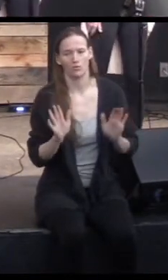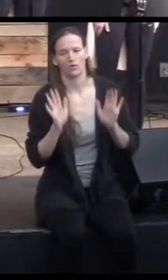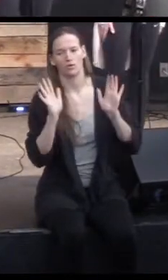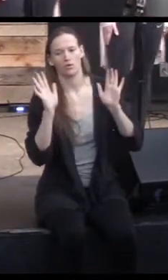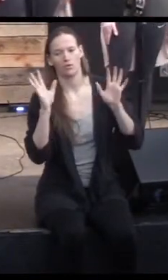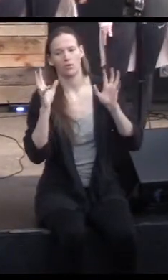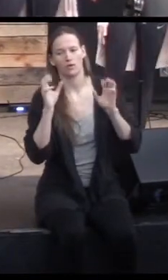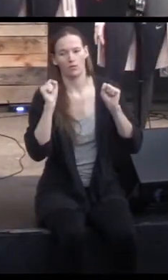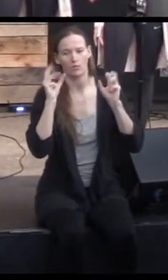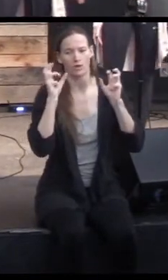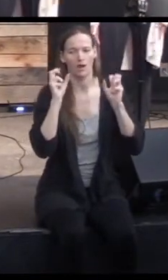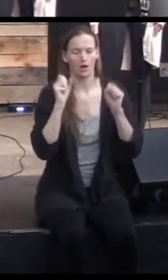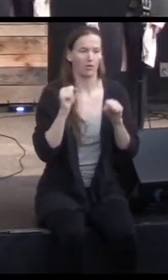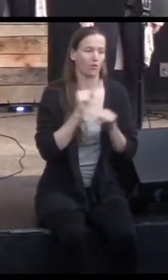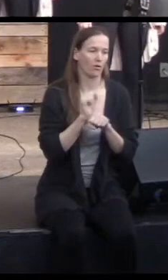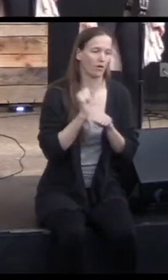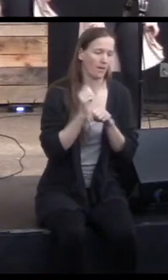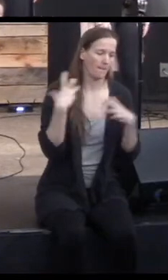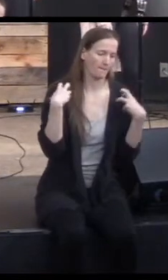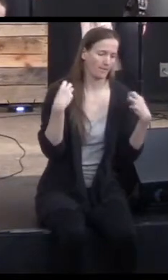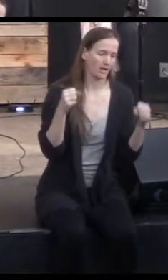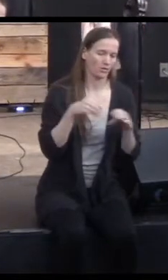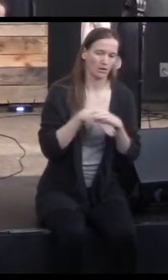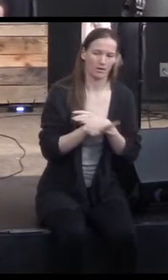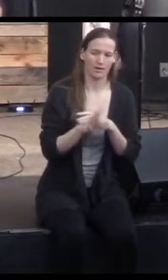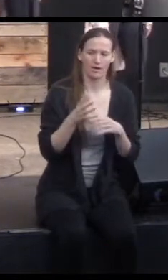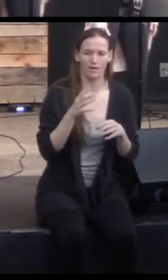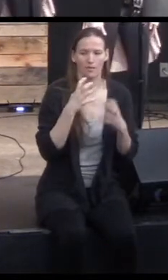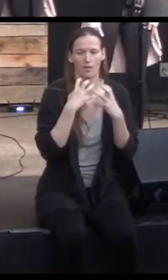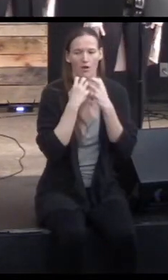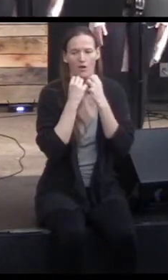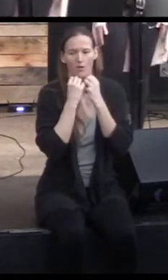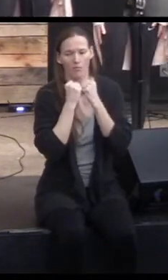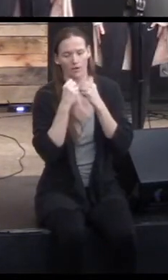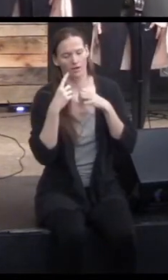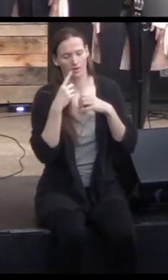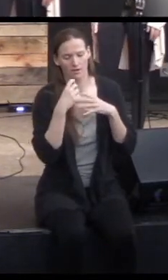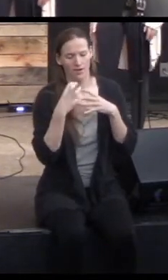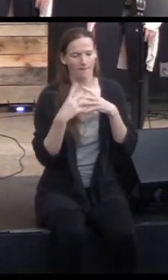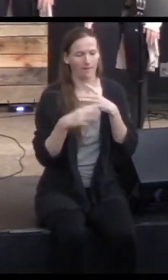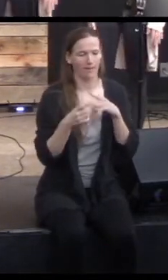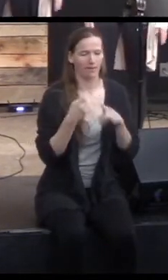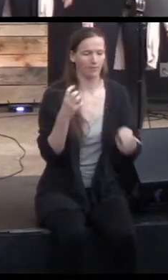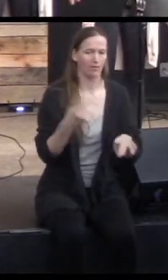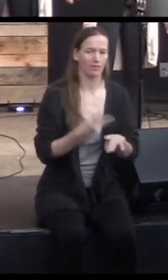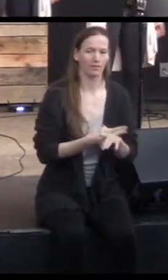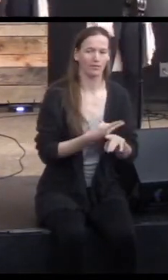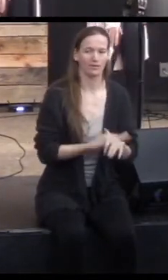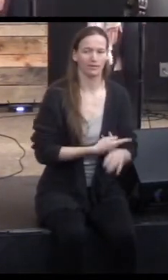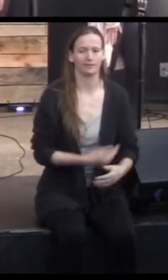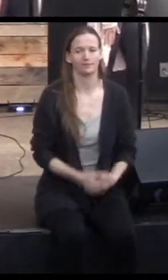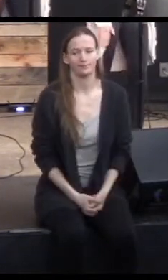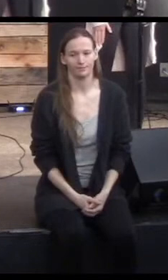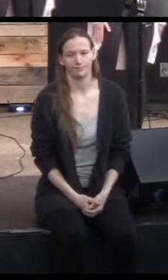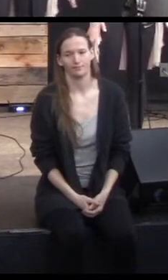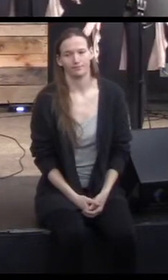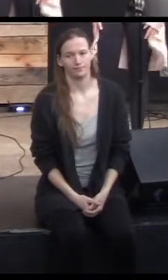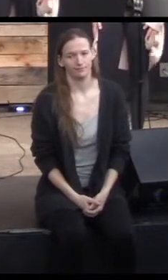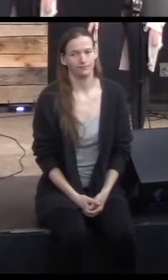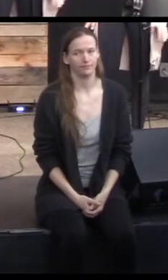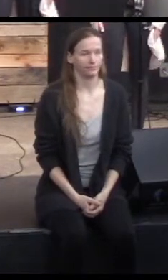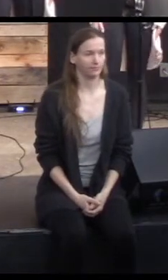There is power, wonder-working power in the precious blood of the Lamb.